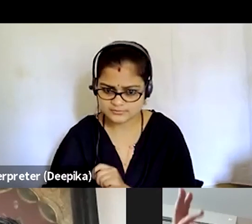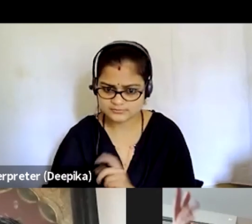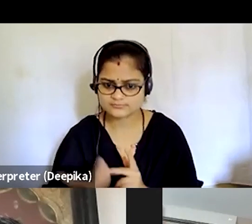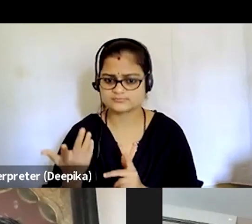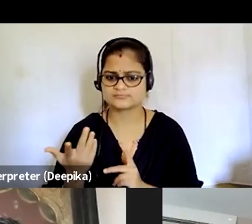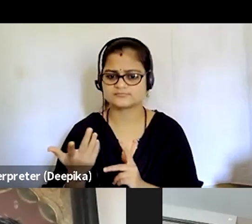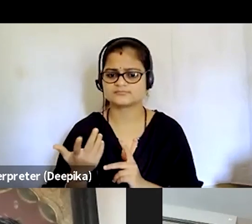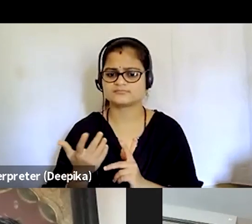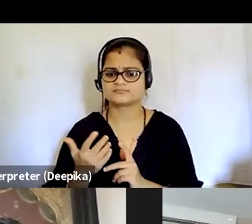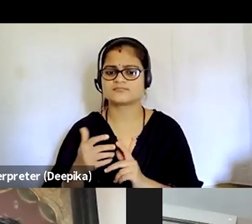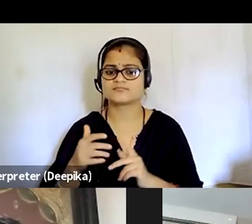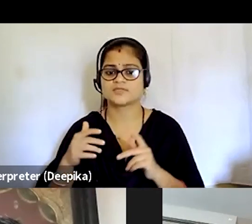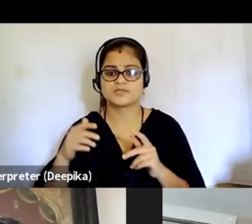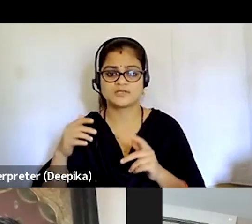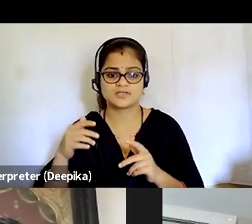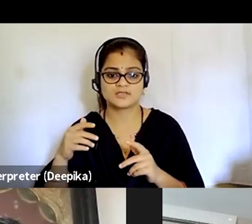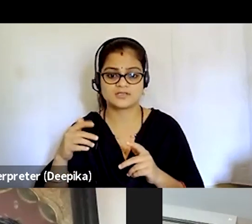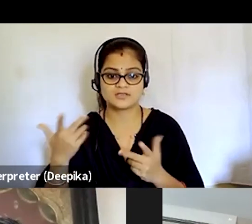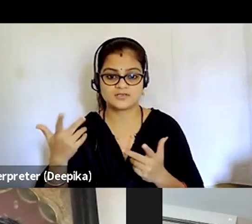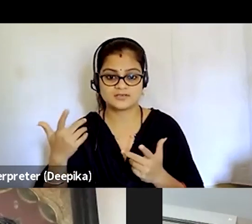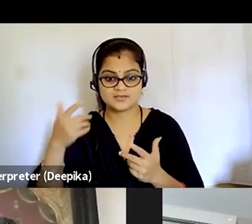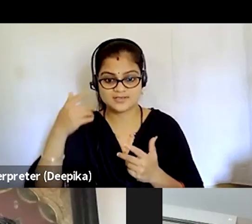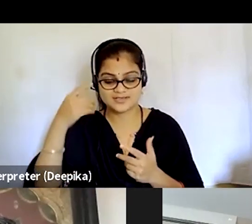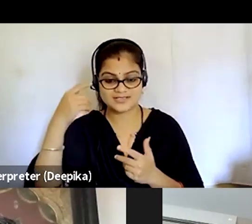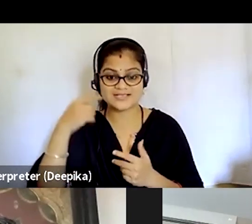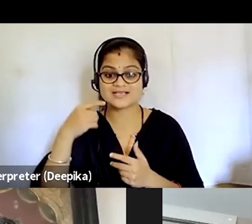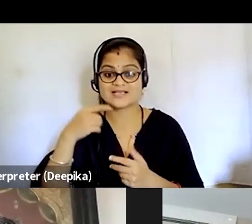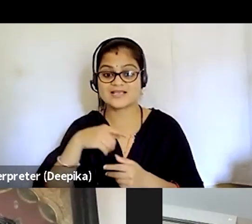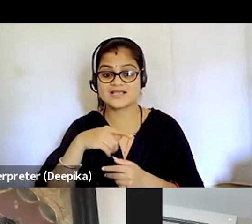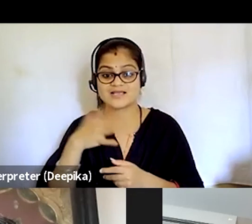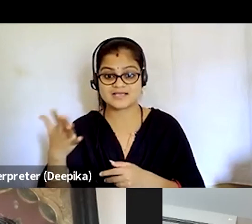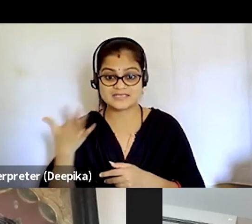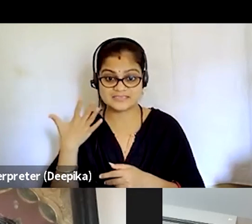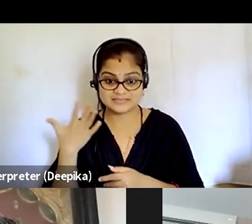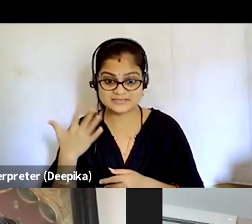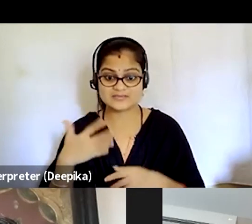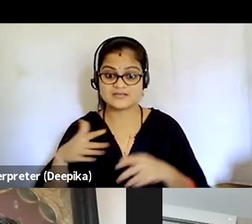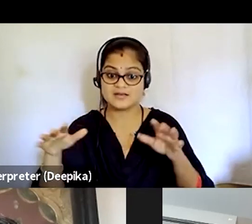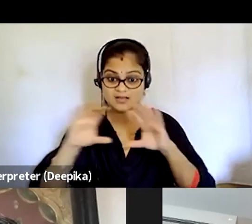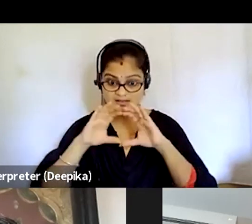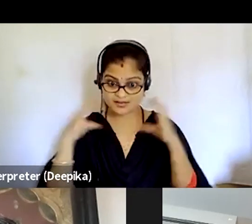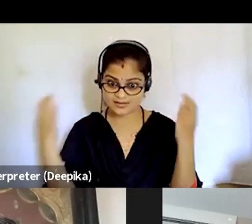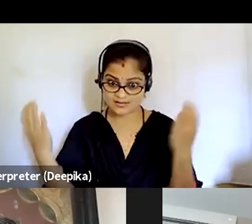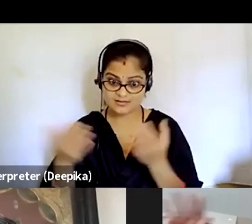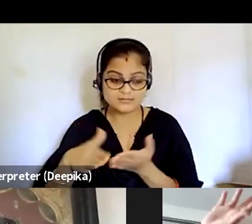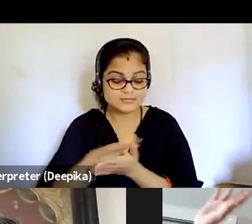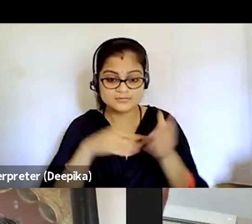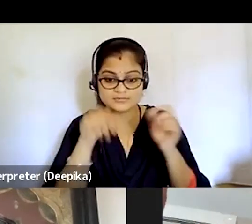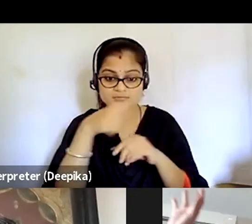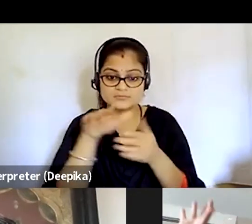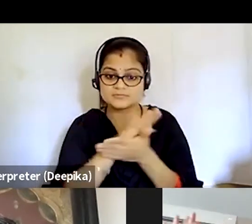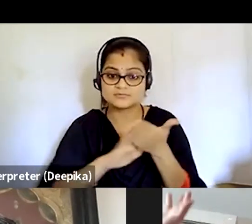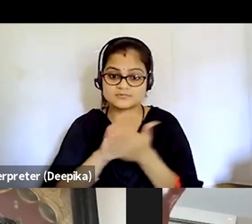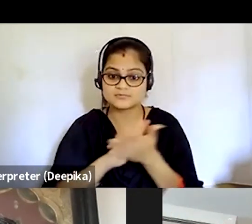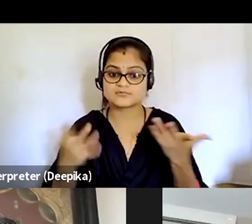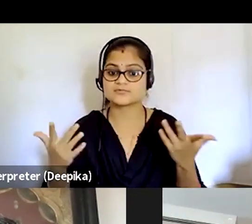a green screen match, so to speak. I mean, empty stadium. You're playing in a stadium, but there's nobody there, and then you just have